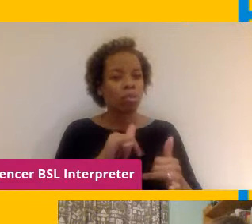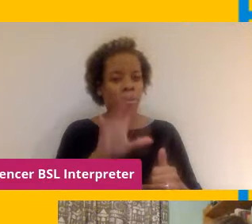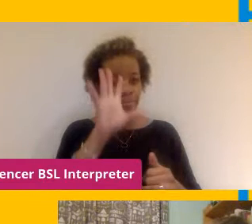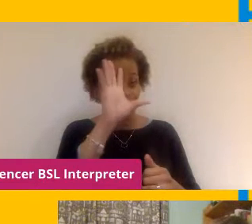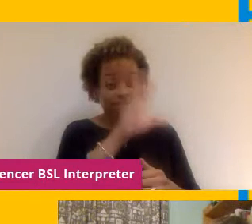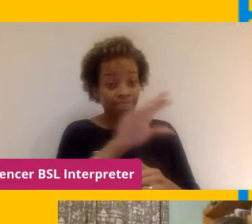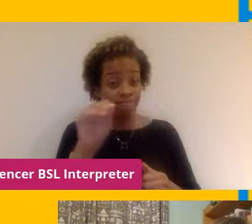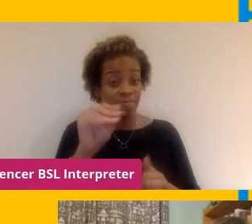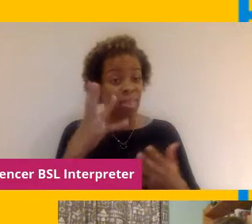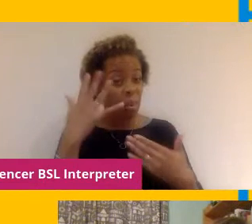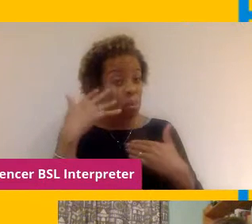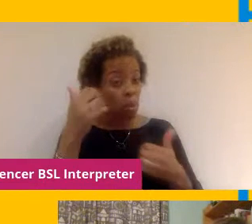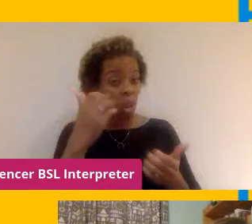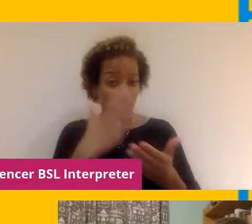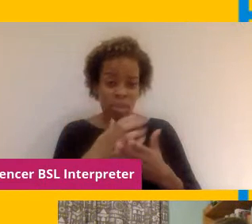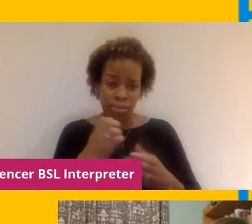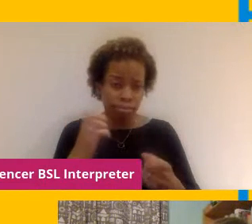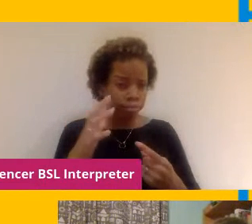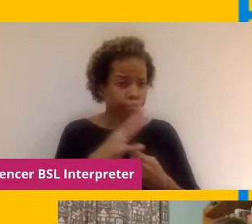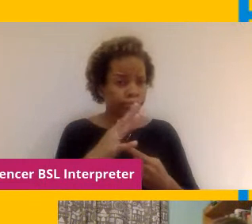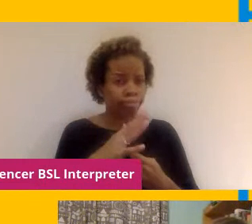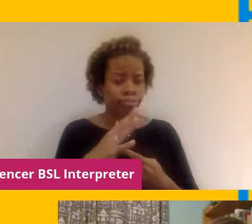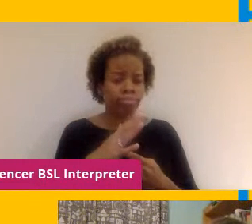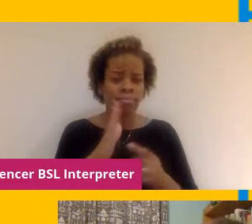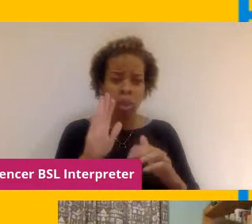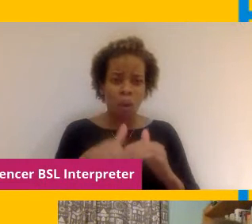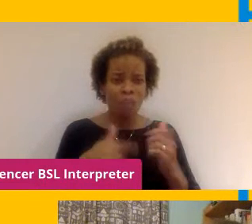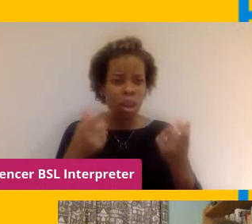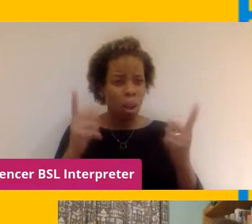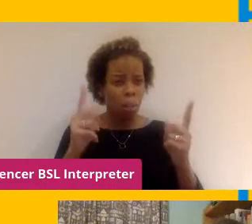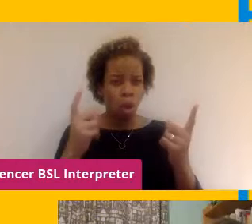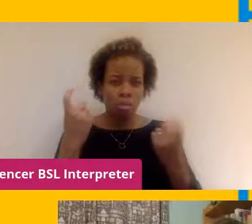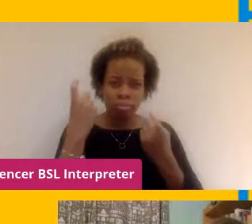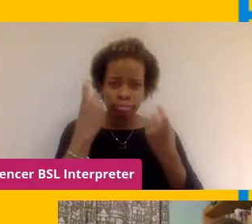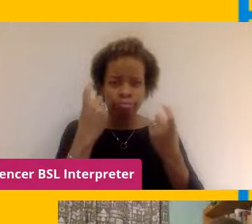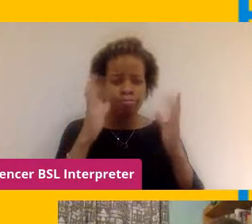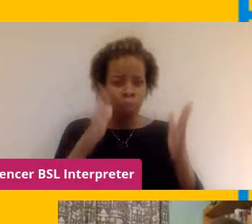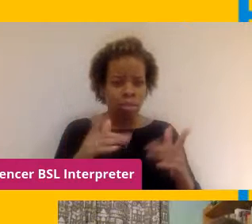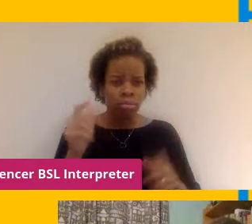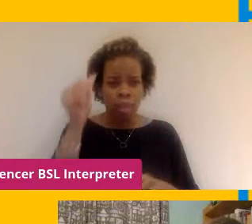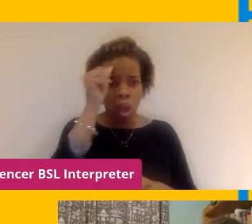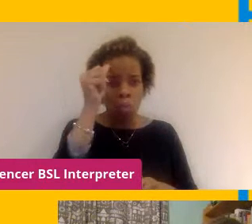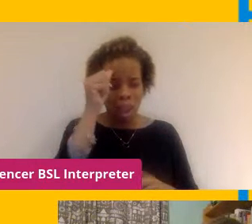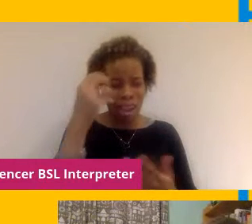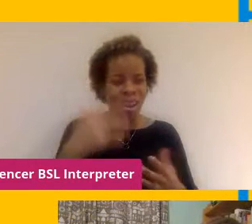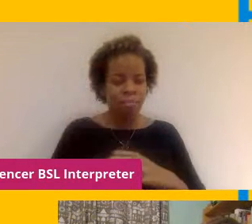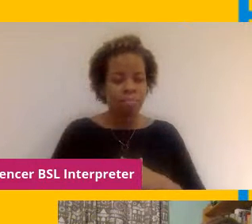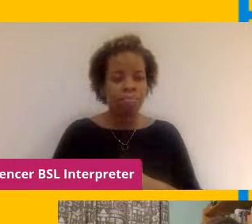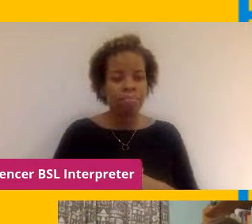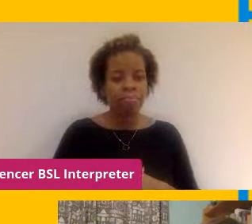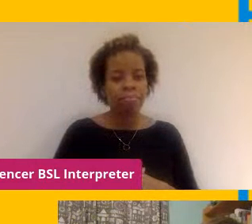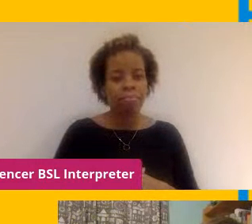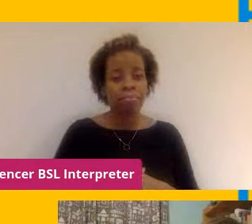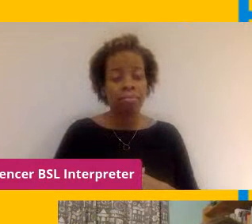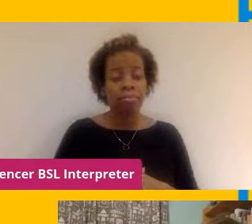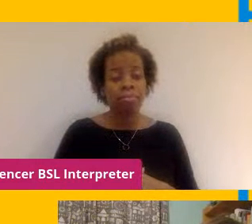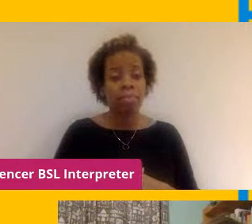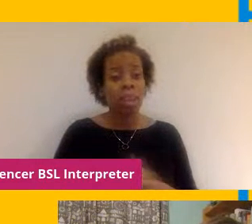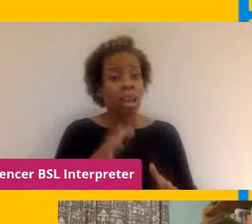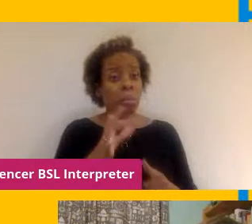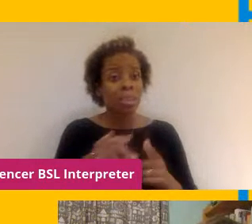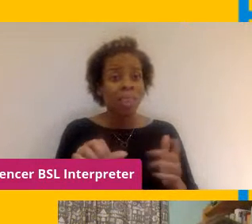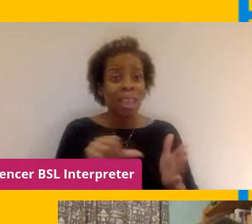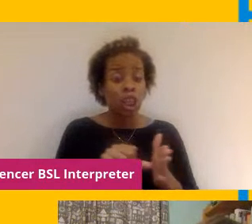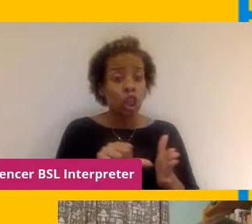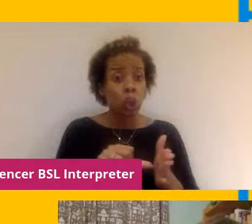is an important part of what an employer should be considering. I think on a practical organising level, if there's a specific issue that's